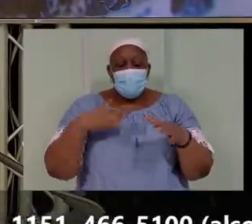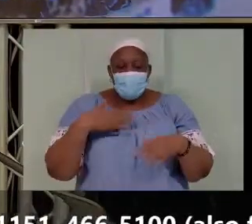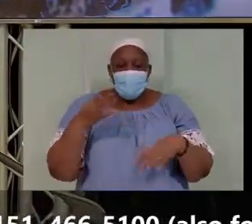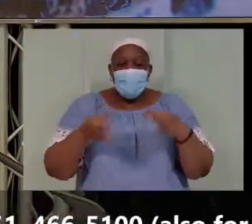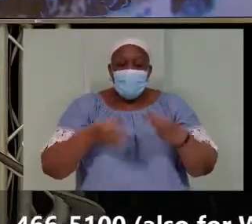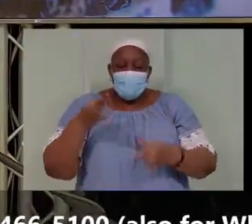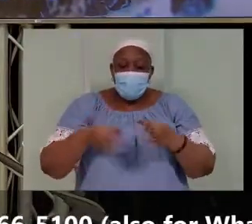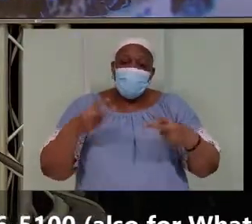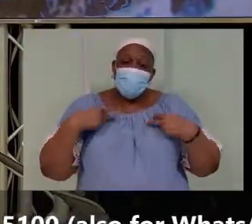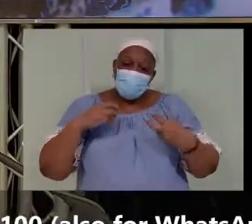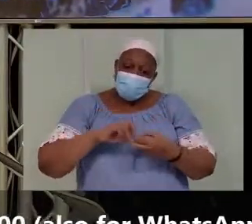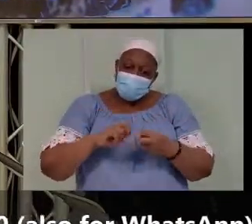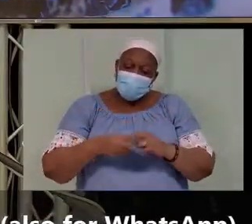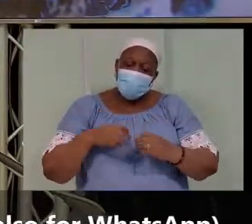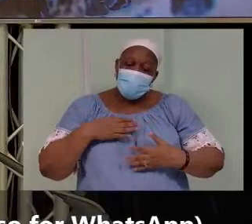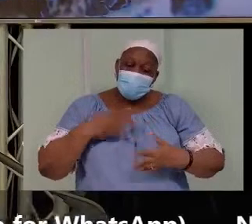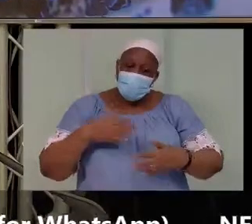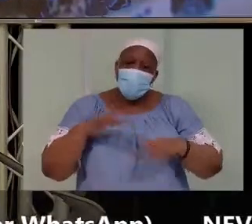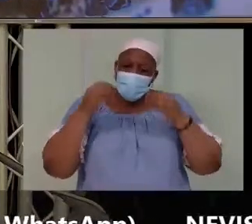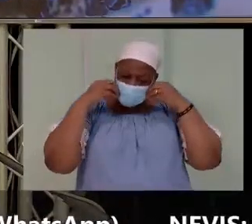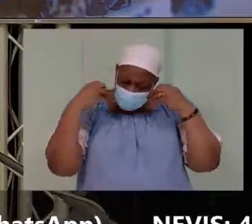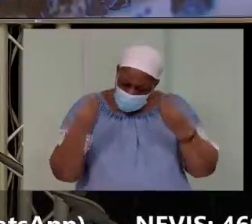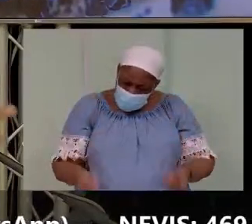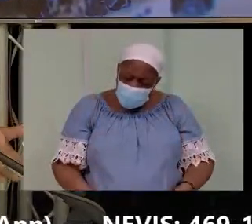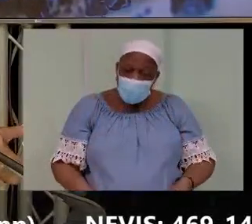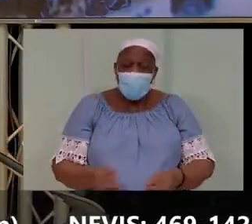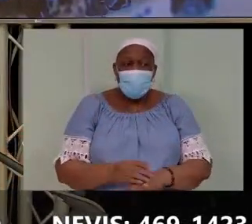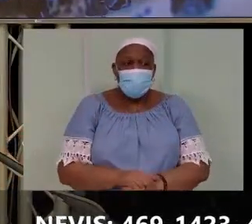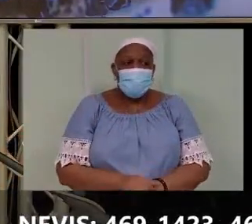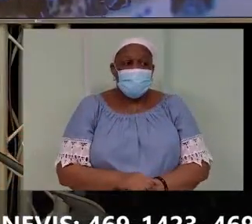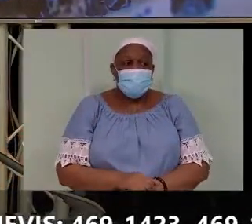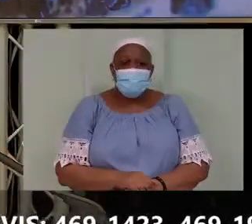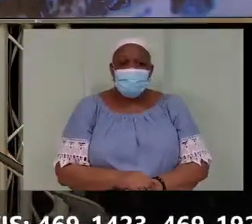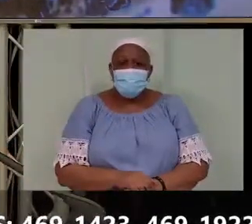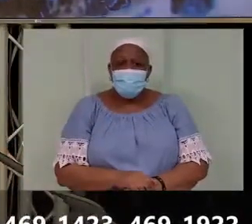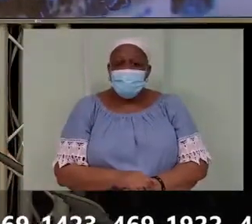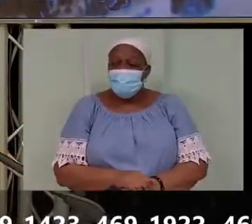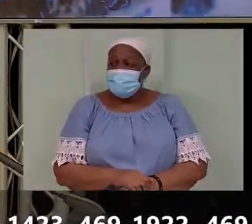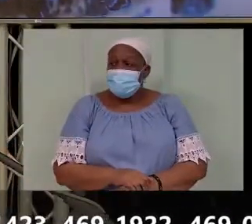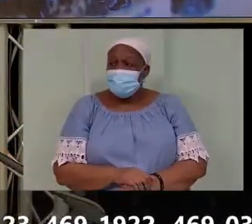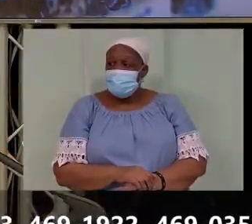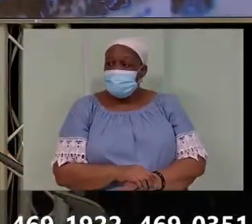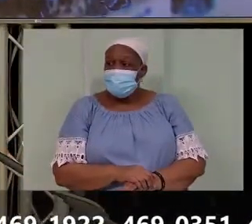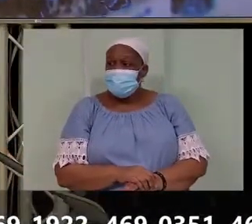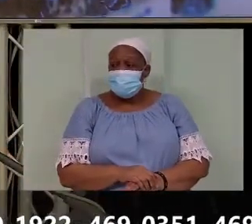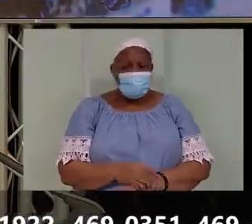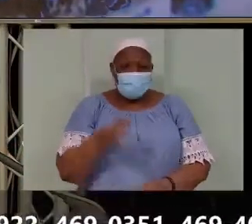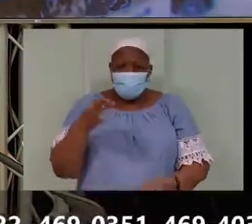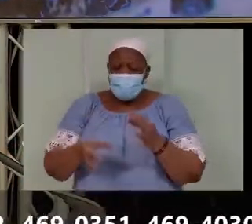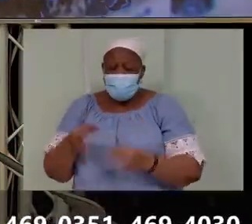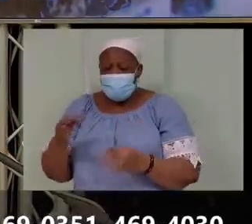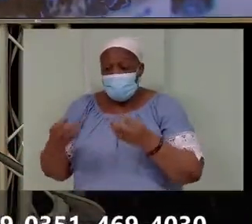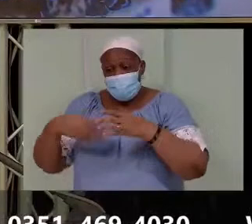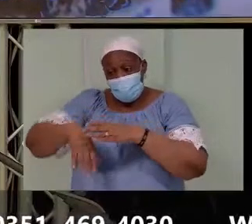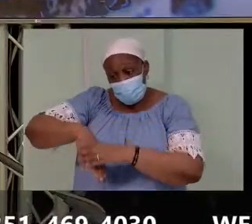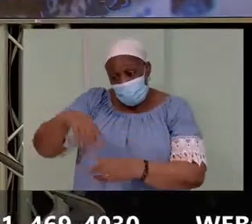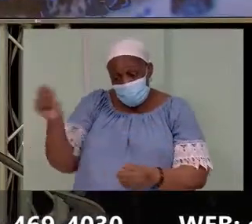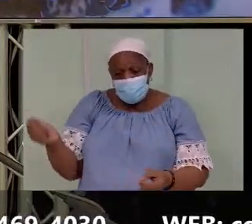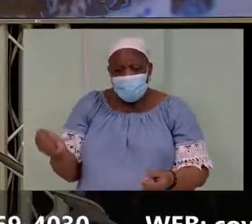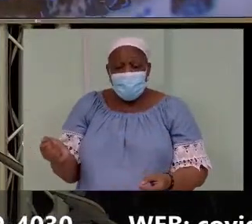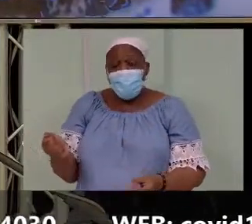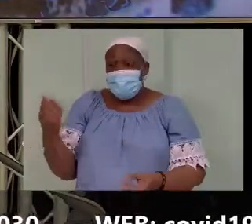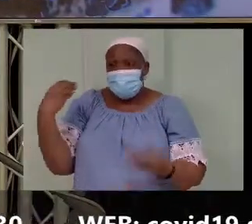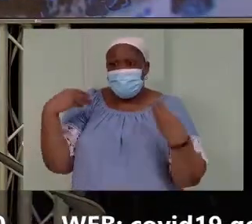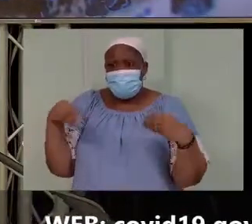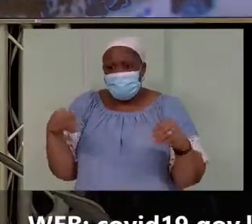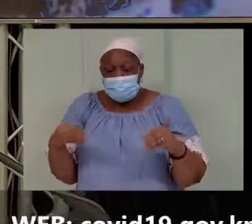mask. And so if you're in a public place and you're having difficulty breathing, you can easily pull